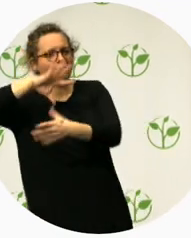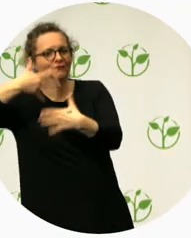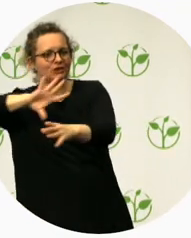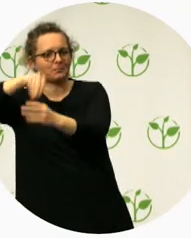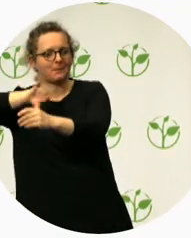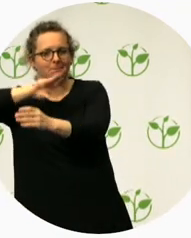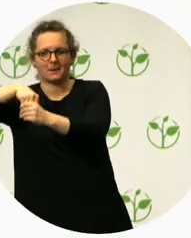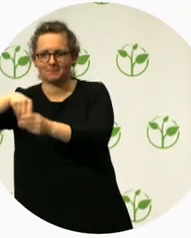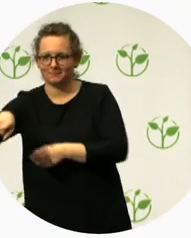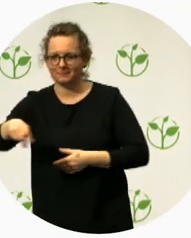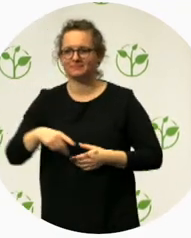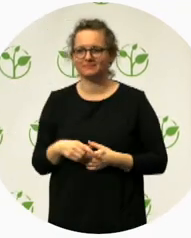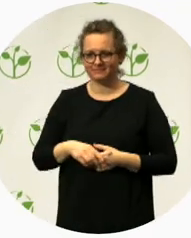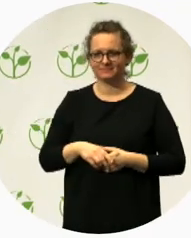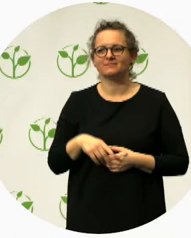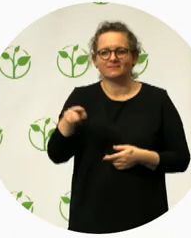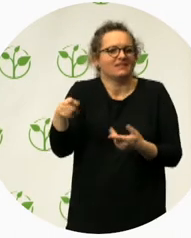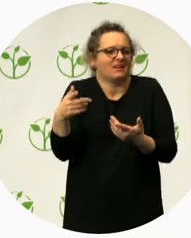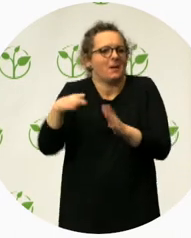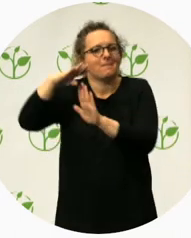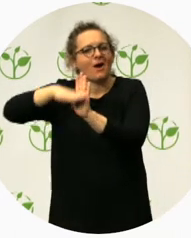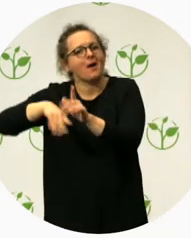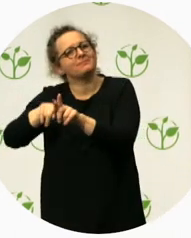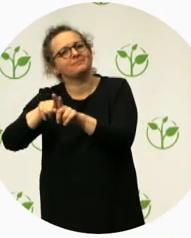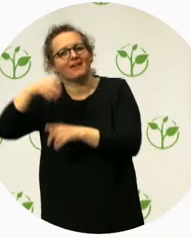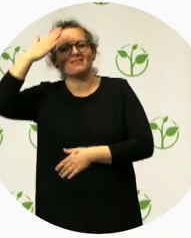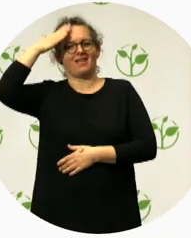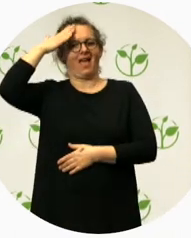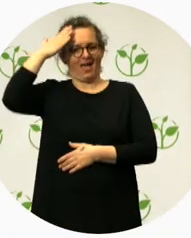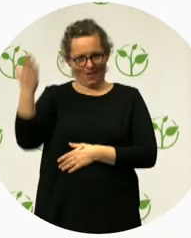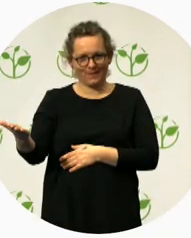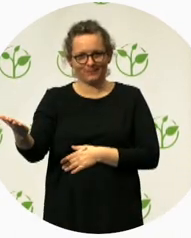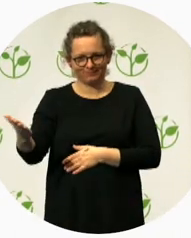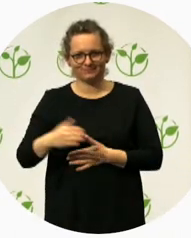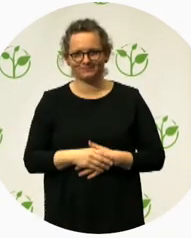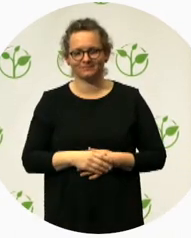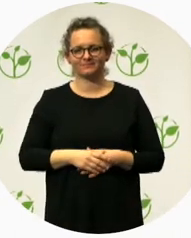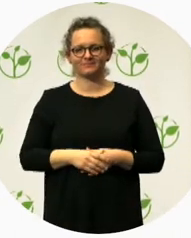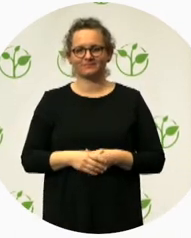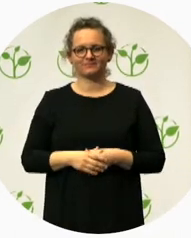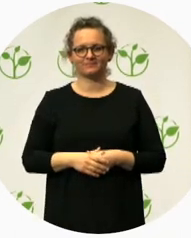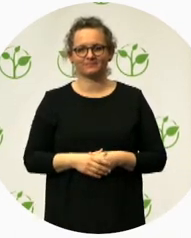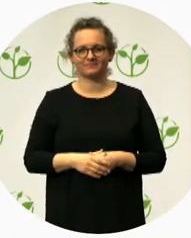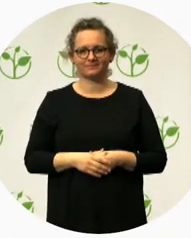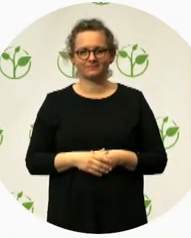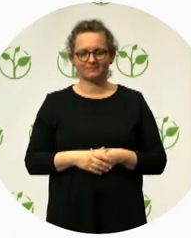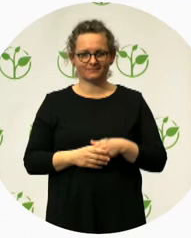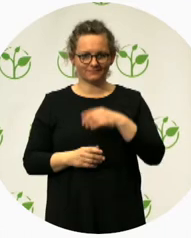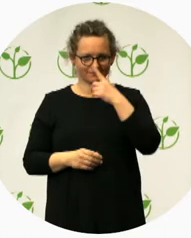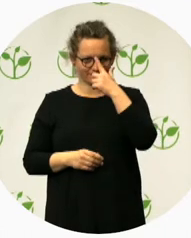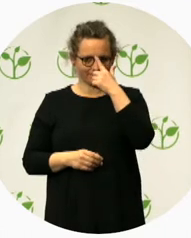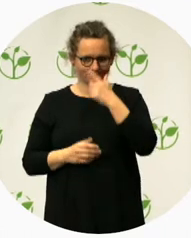autonomous vehicles. And these were much easier to represent graphically. The idea that our vehicle, our